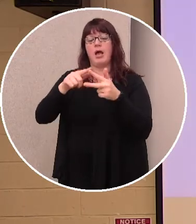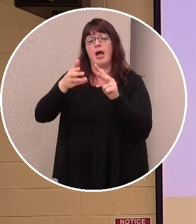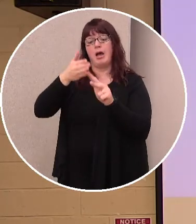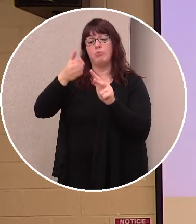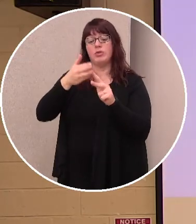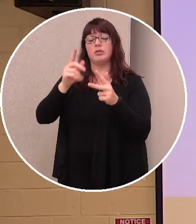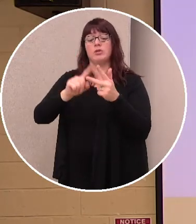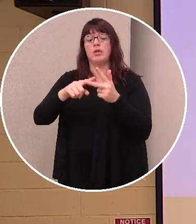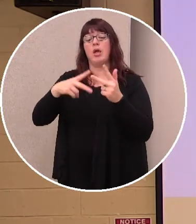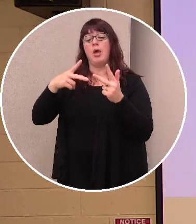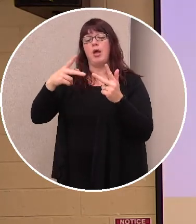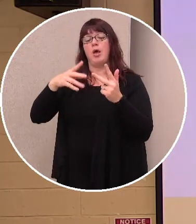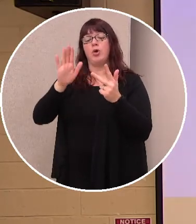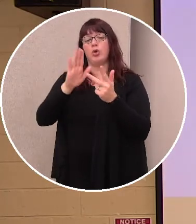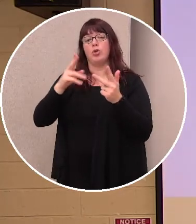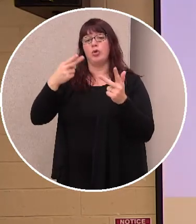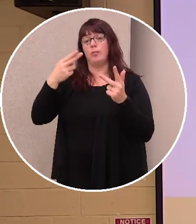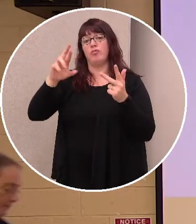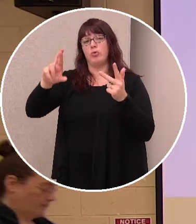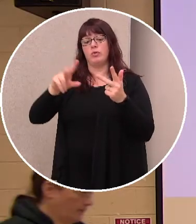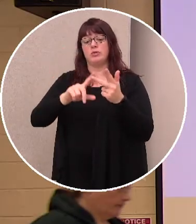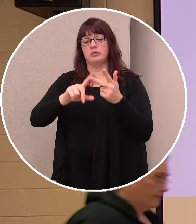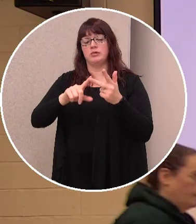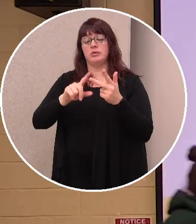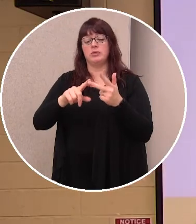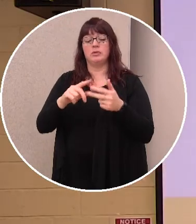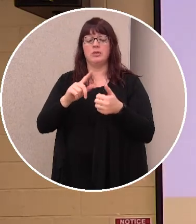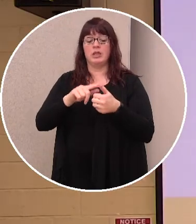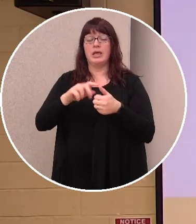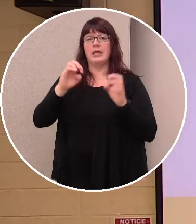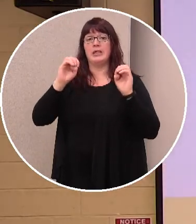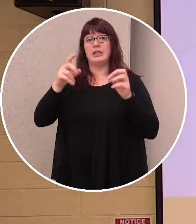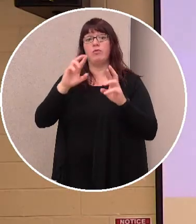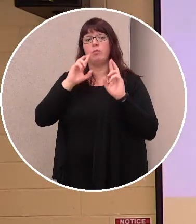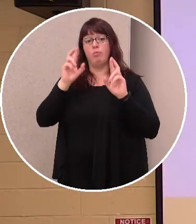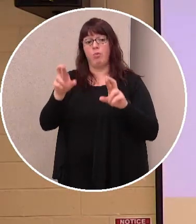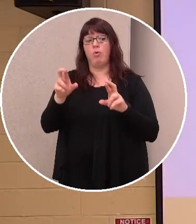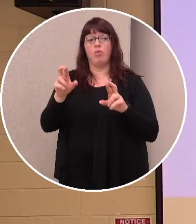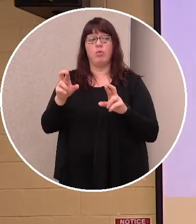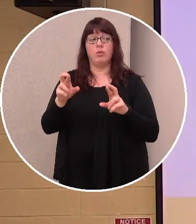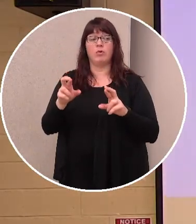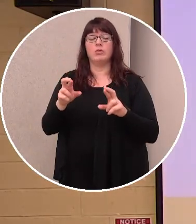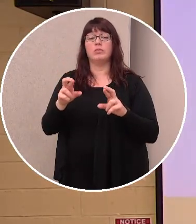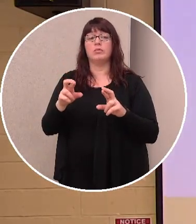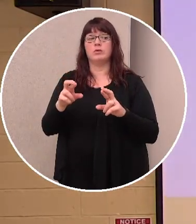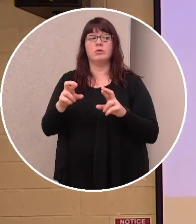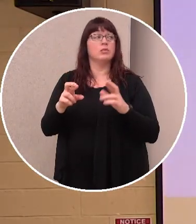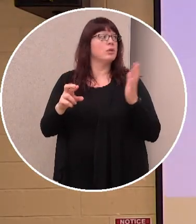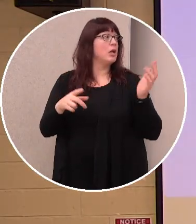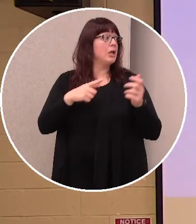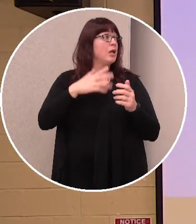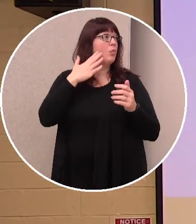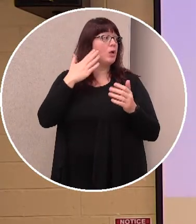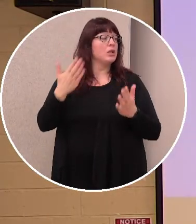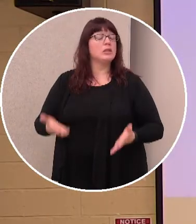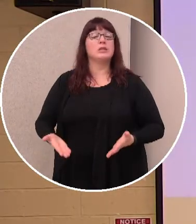Human Resources. The executive report, as one of his last final duties, will be delivered by our previous